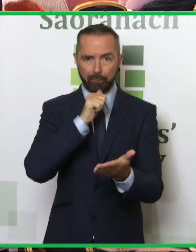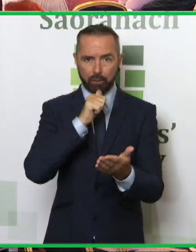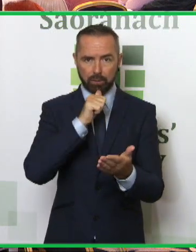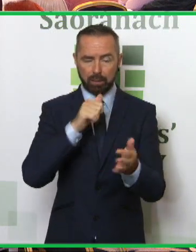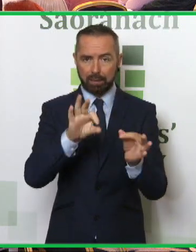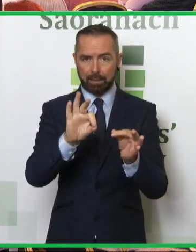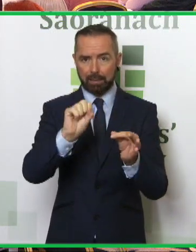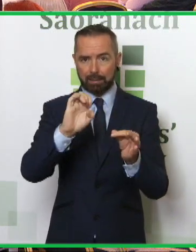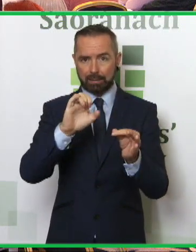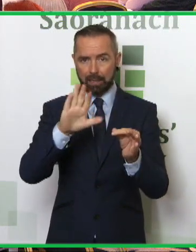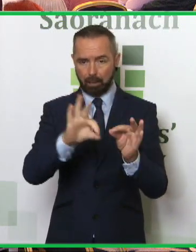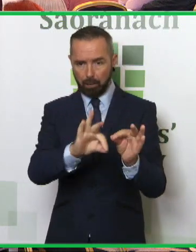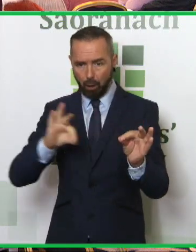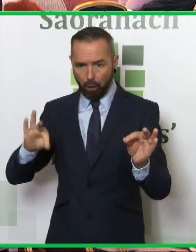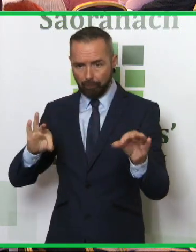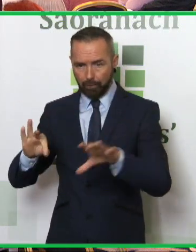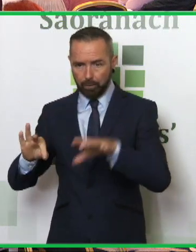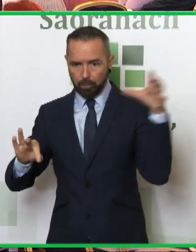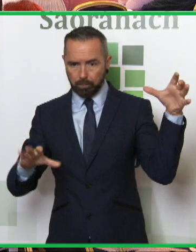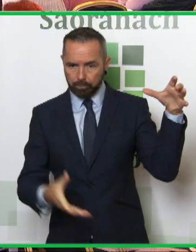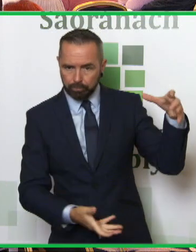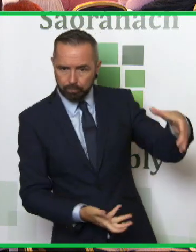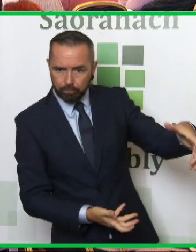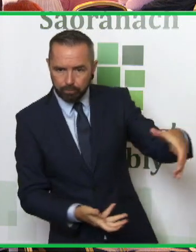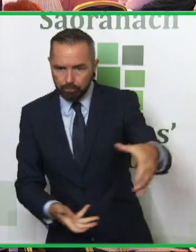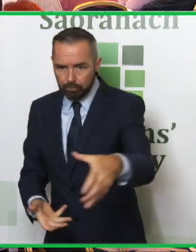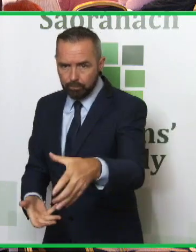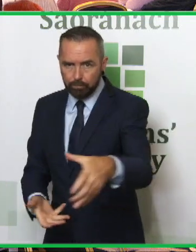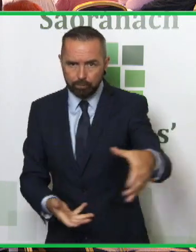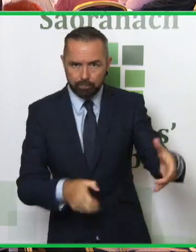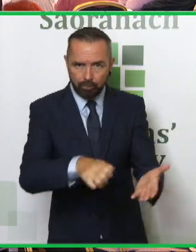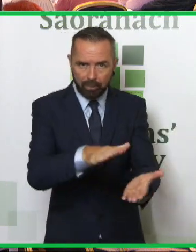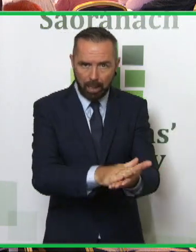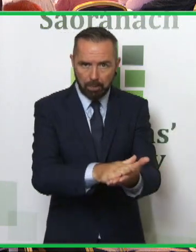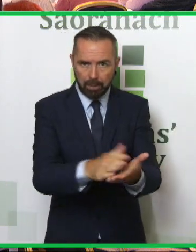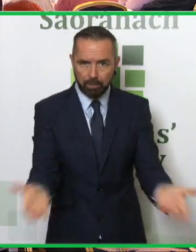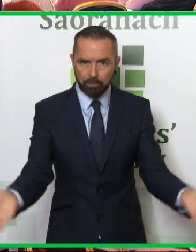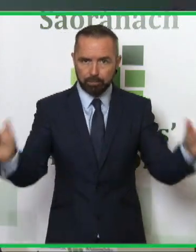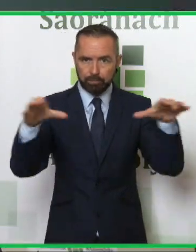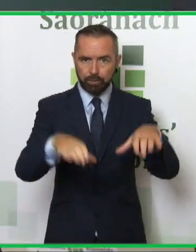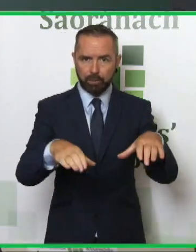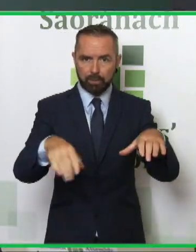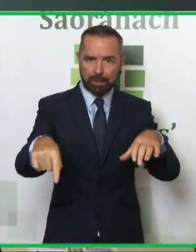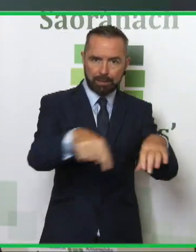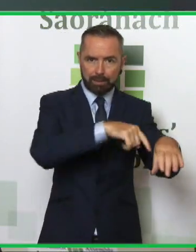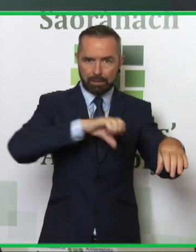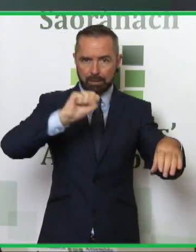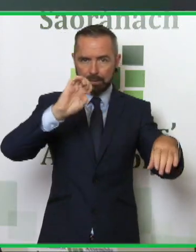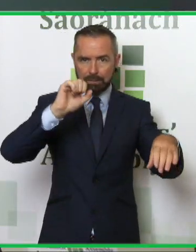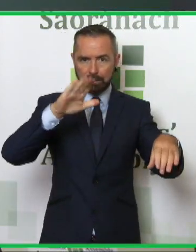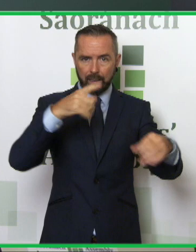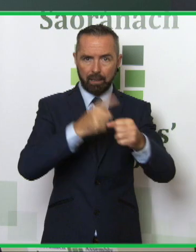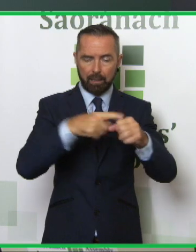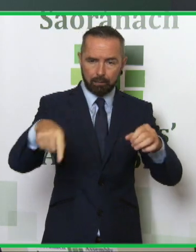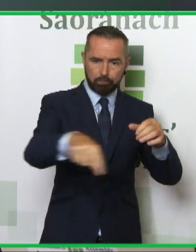Once we've shown it's empty, we'll seal up the main lid of the box so papers can't be removed. There's a little flap on top of the box that we